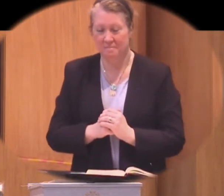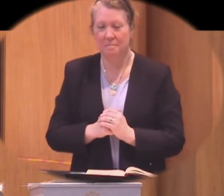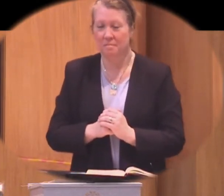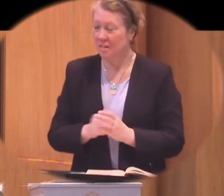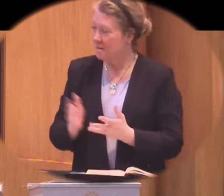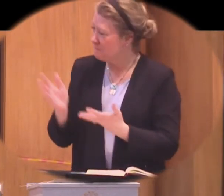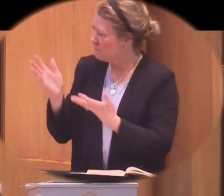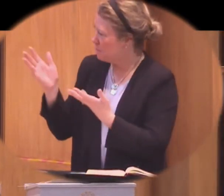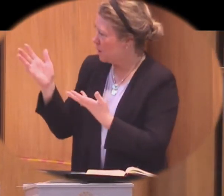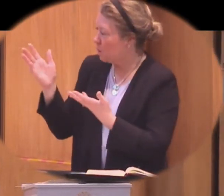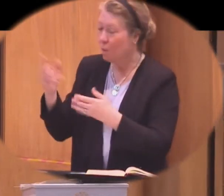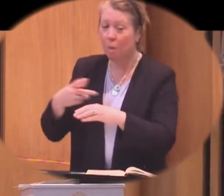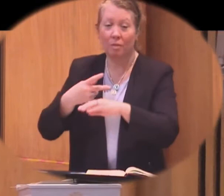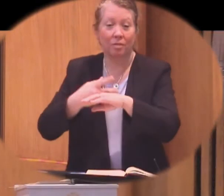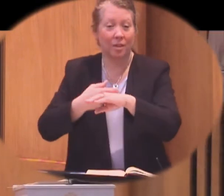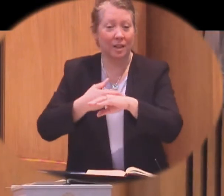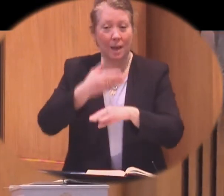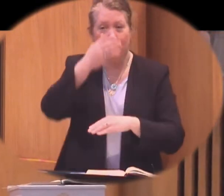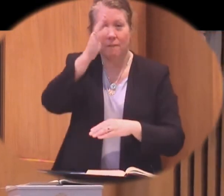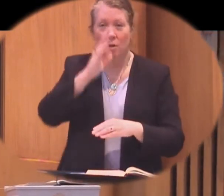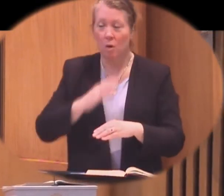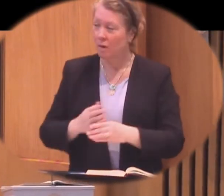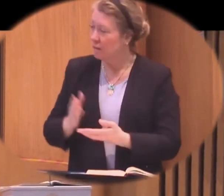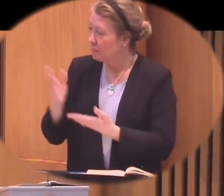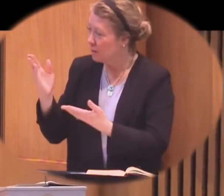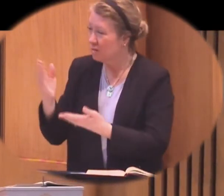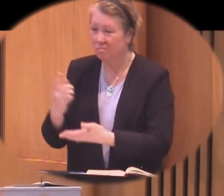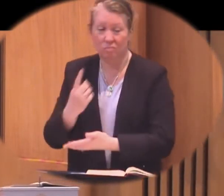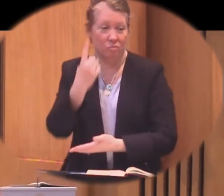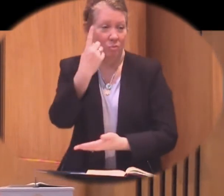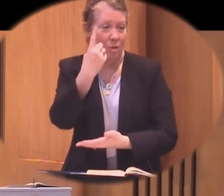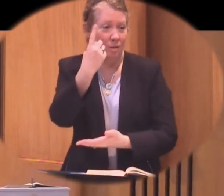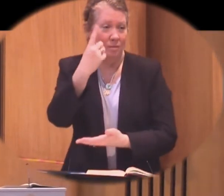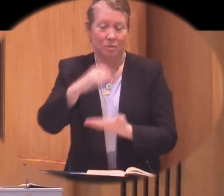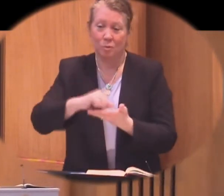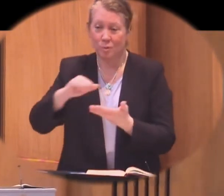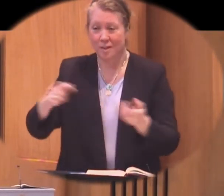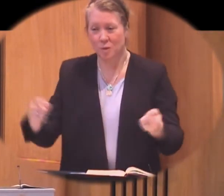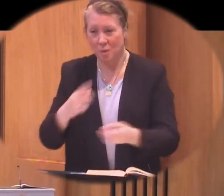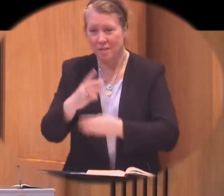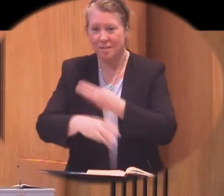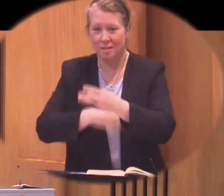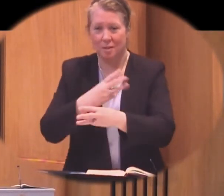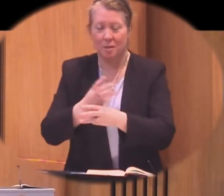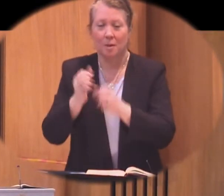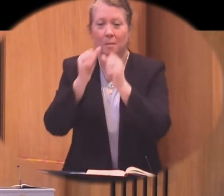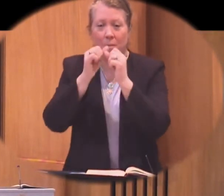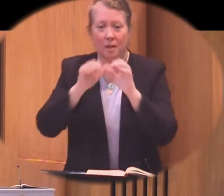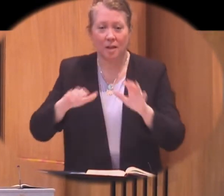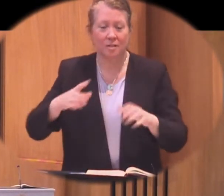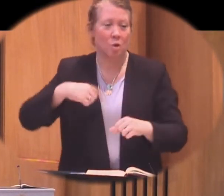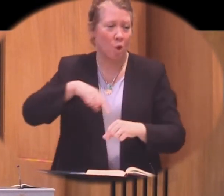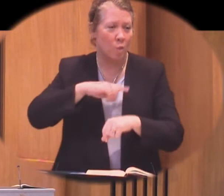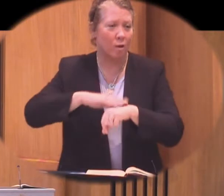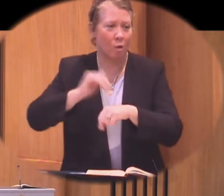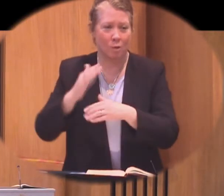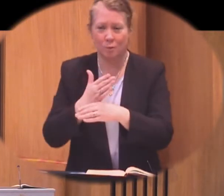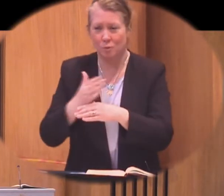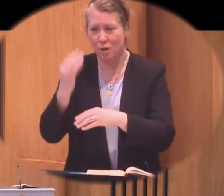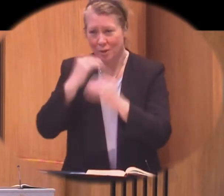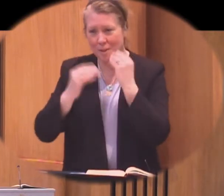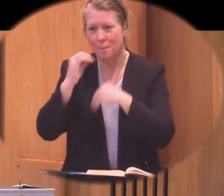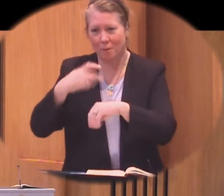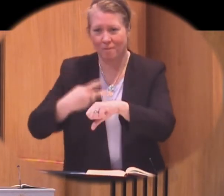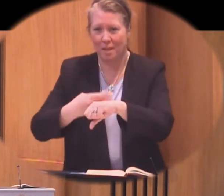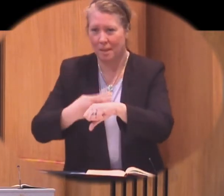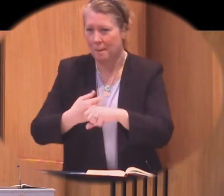Behold the Lamb of God, behold him who takes away the sins of the world. Blessed are those called to the supper of